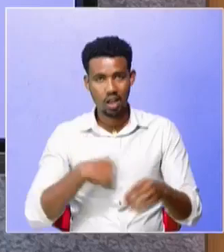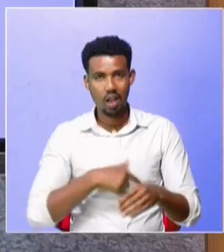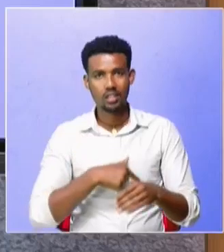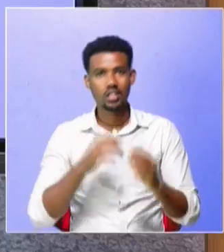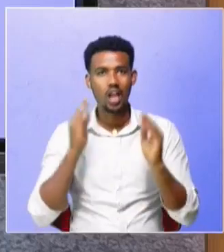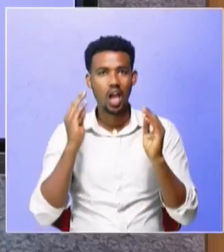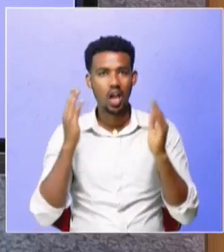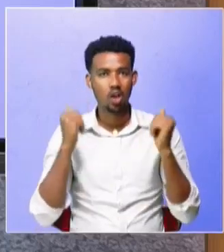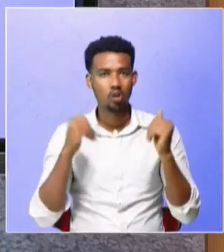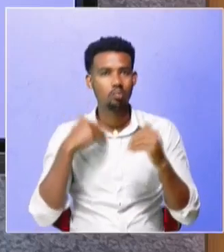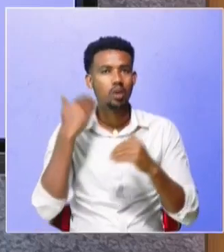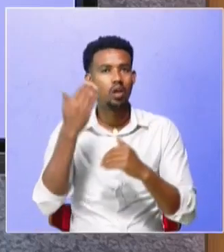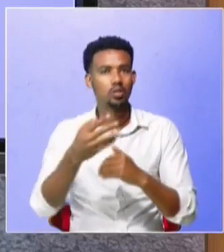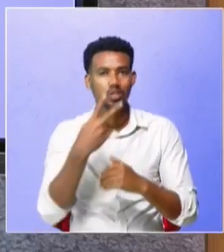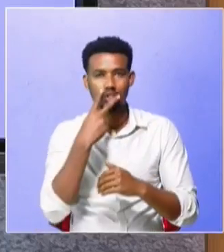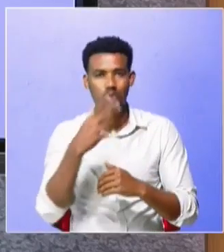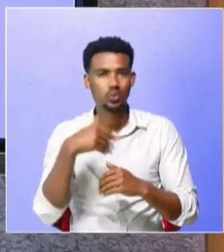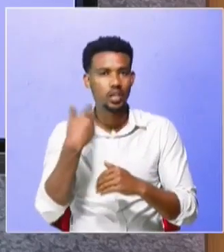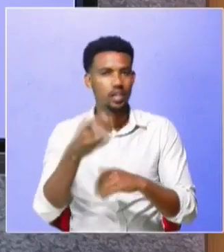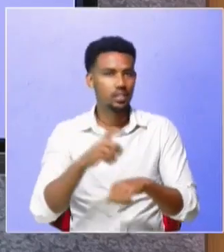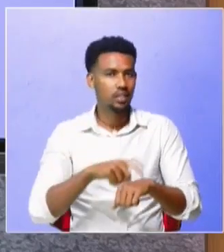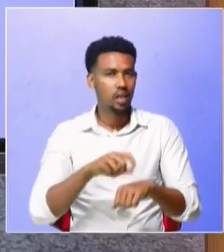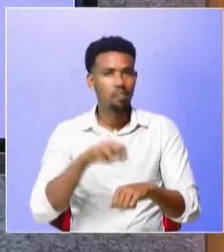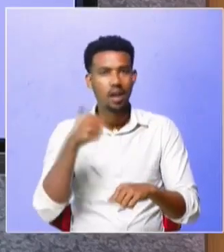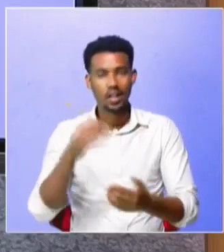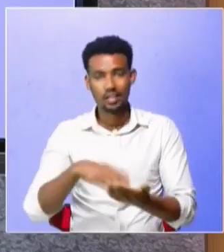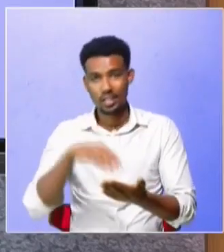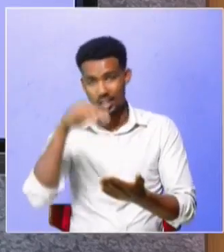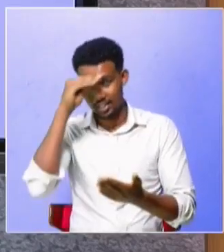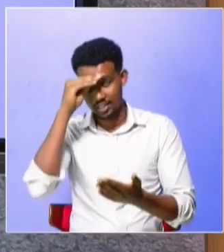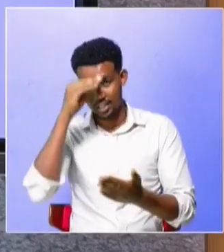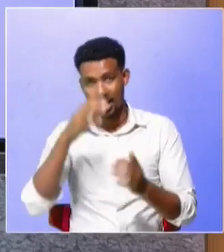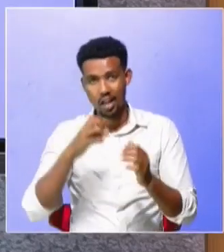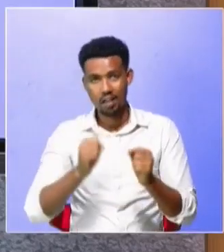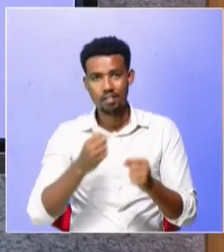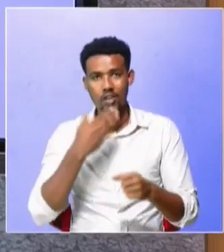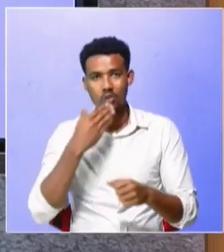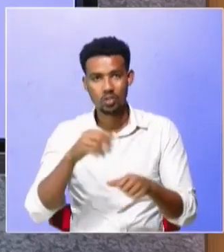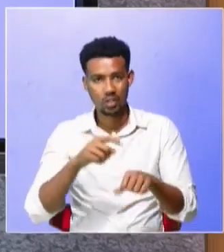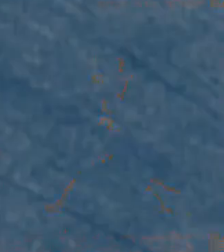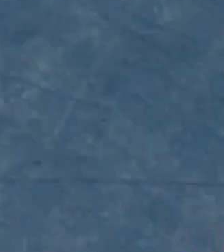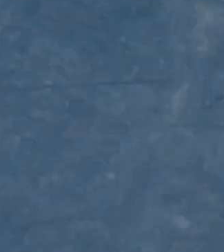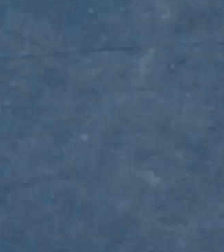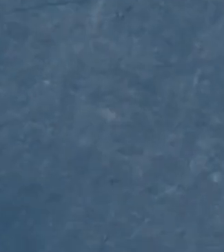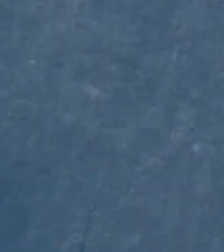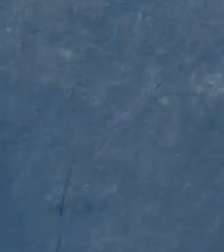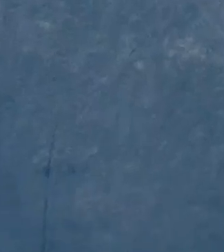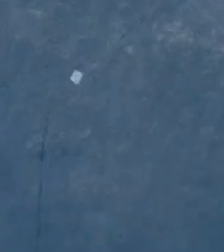to see you next time for another lesson, and have a good time. Goodbye.